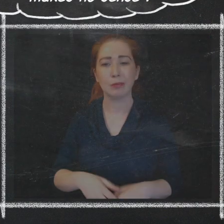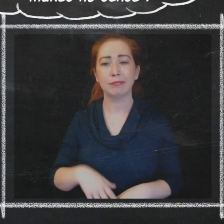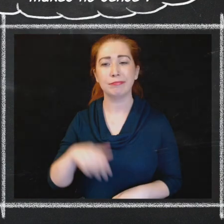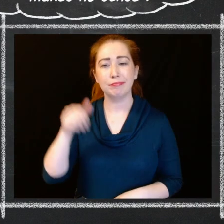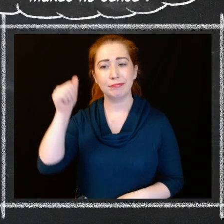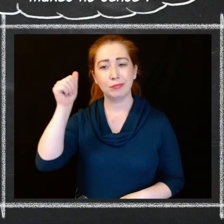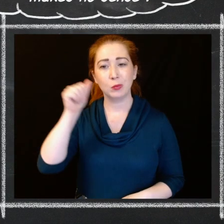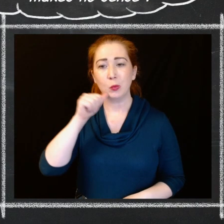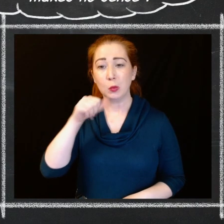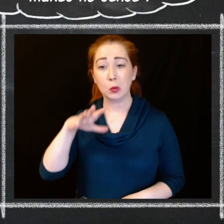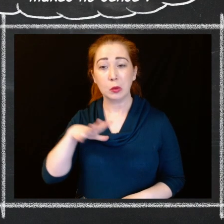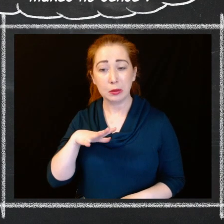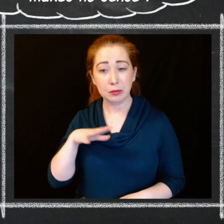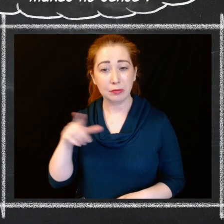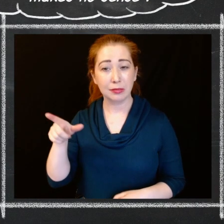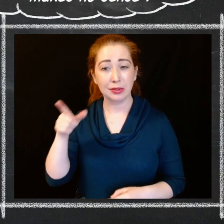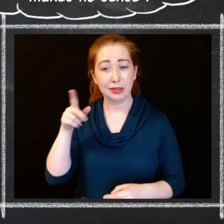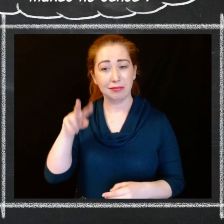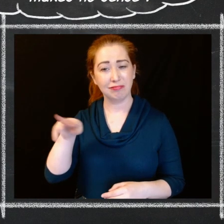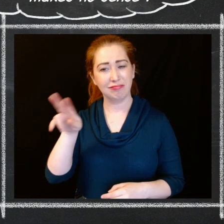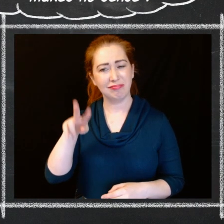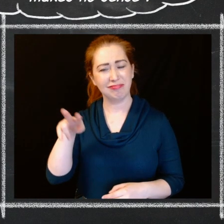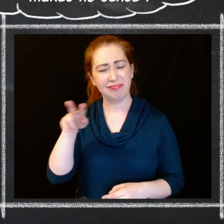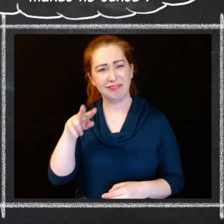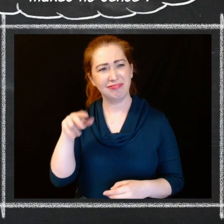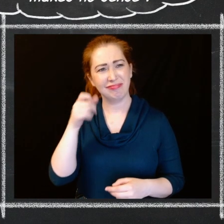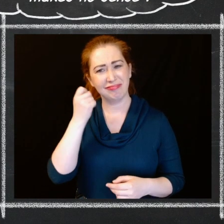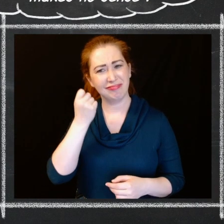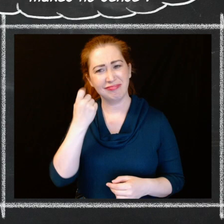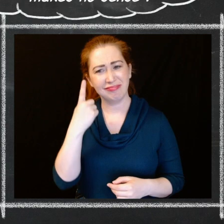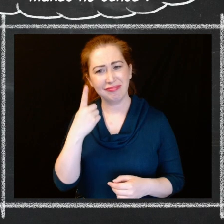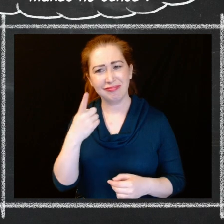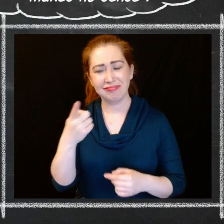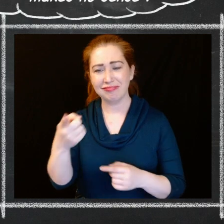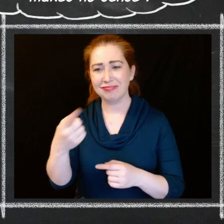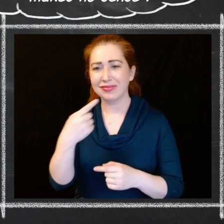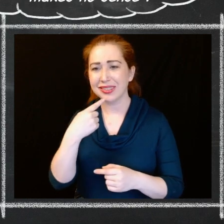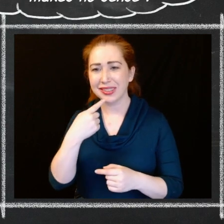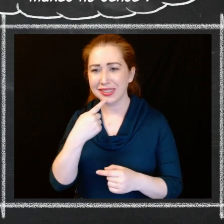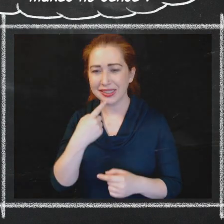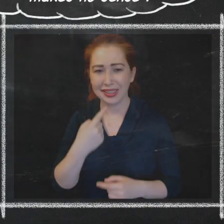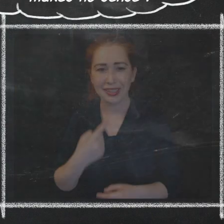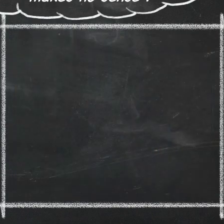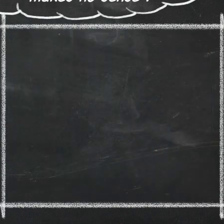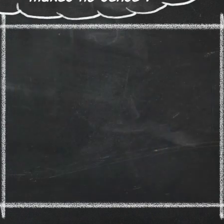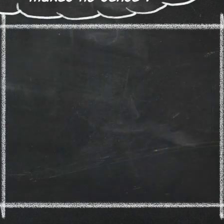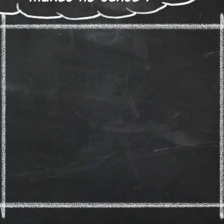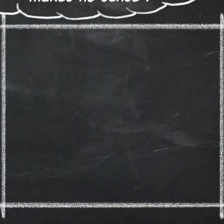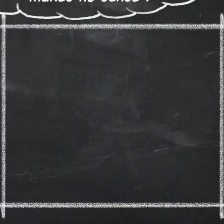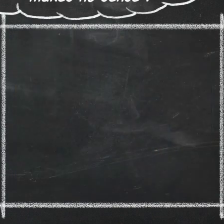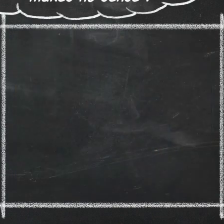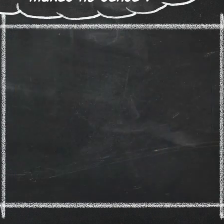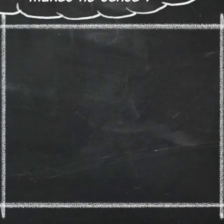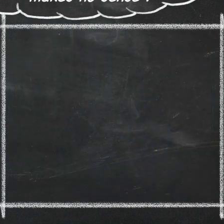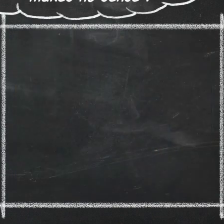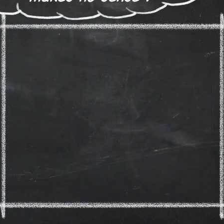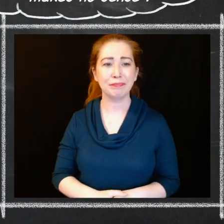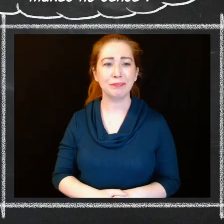or like this woman who has a hard time understanding what others are saying.